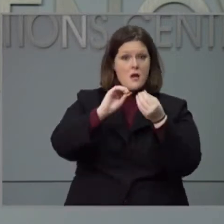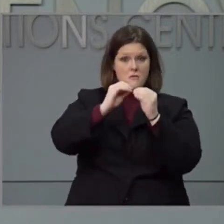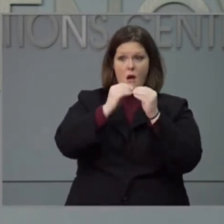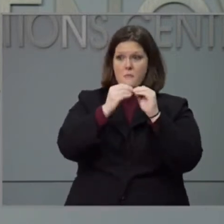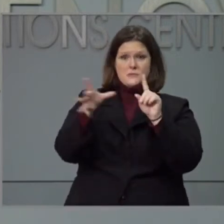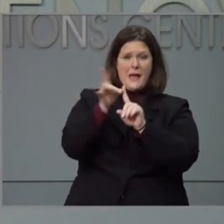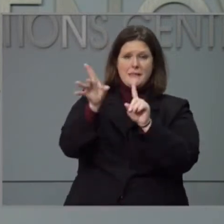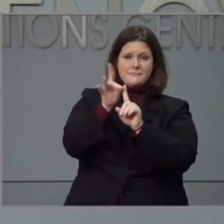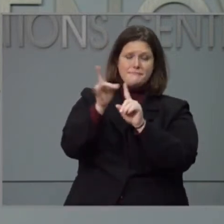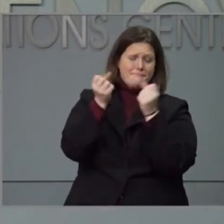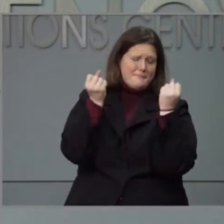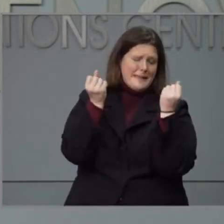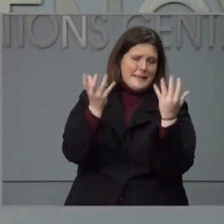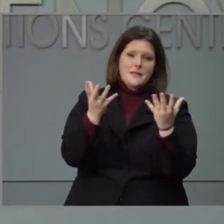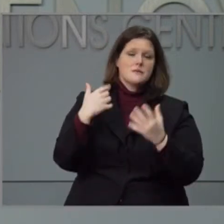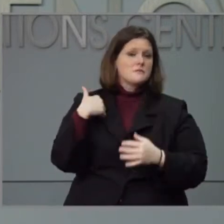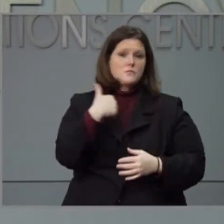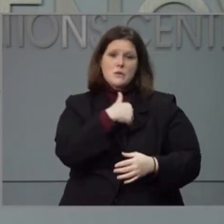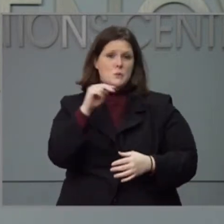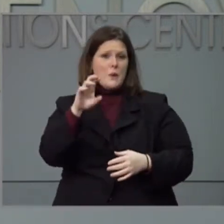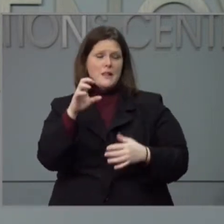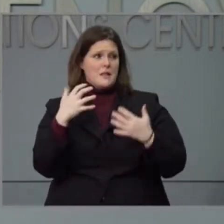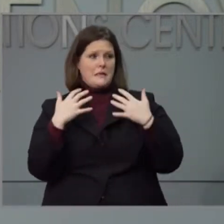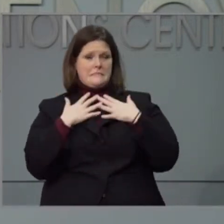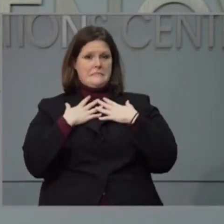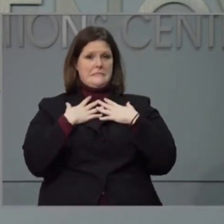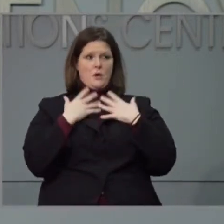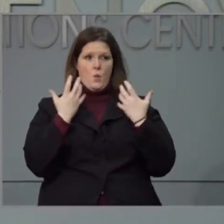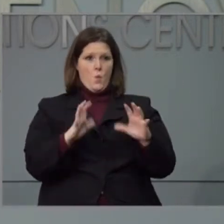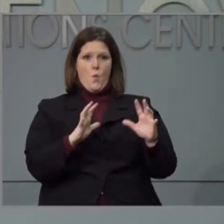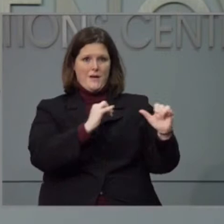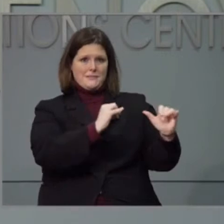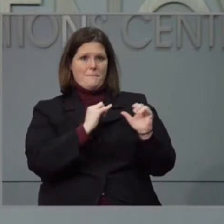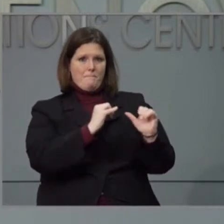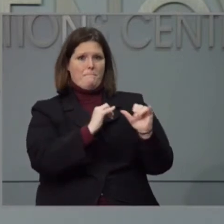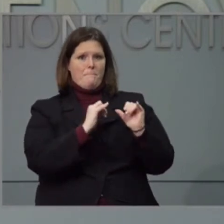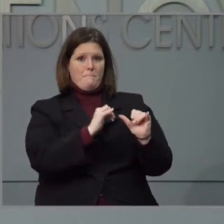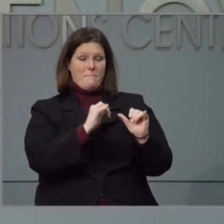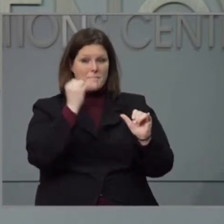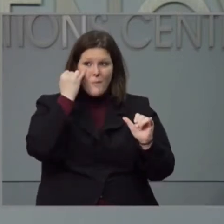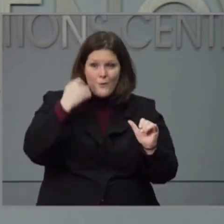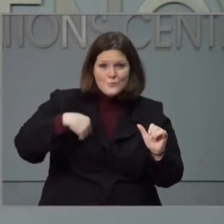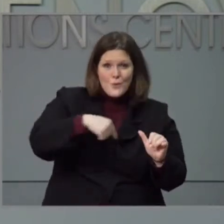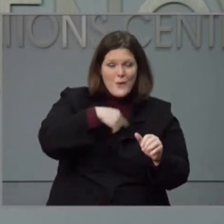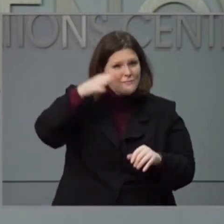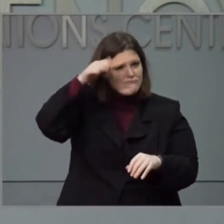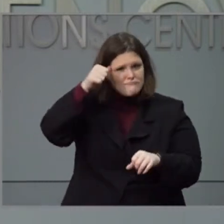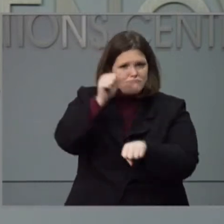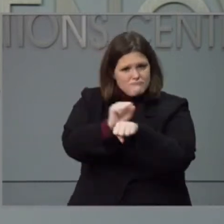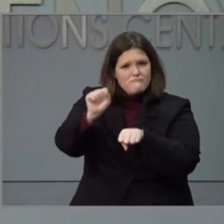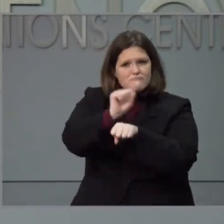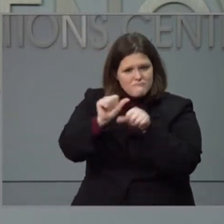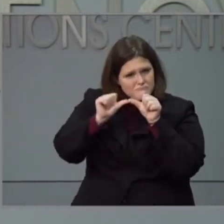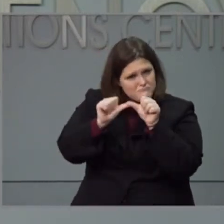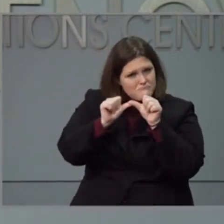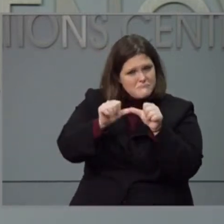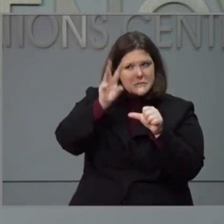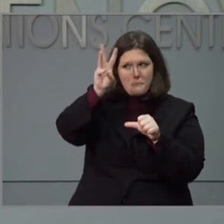their cases. We don't want to see that happen here in North Carolina, and if we work hard, we won't. Thanks.